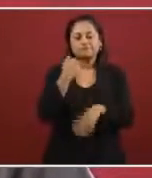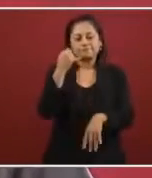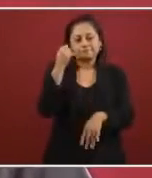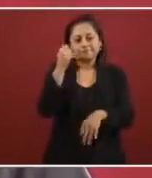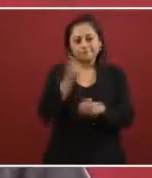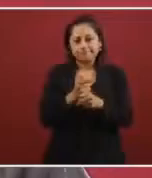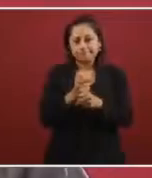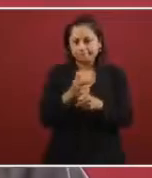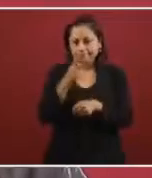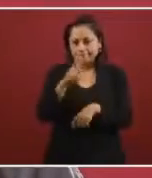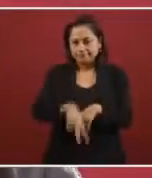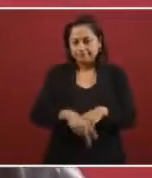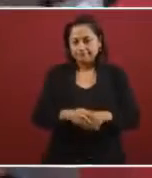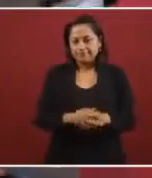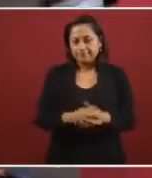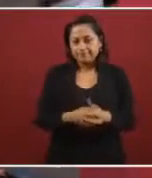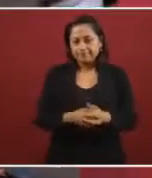truth.